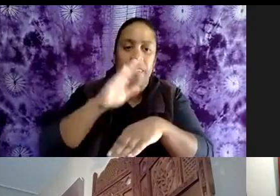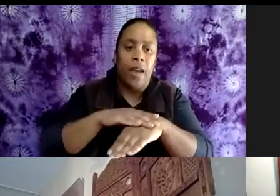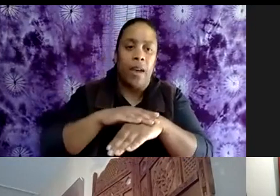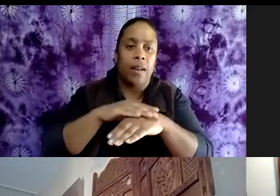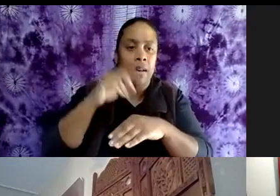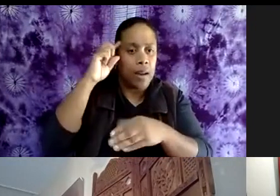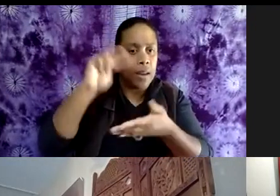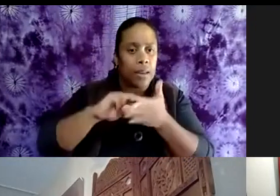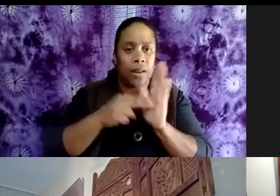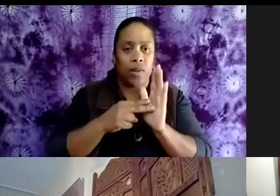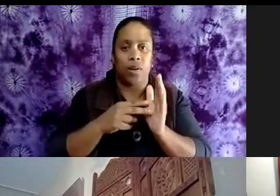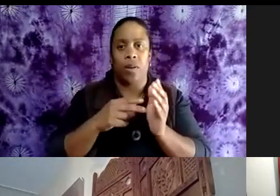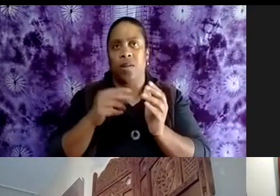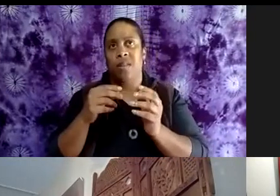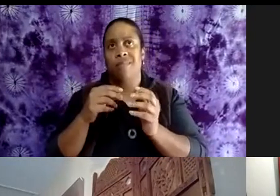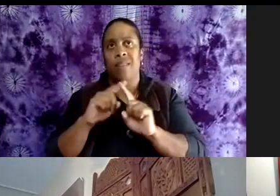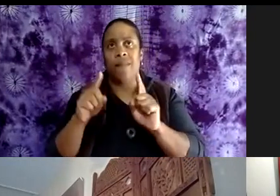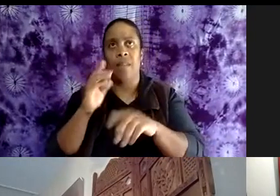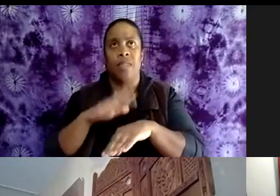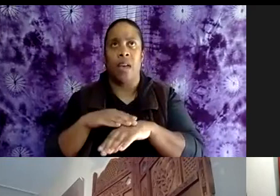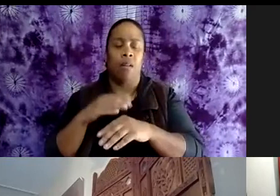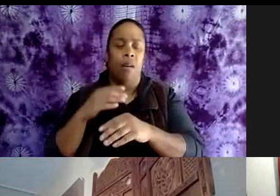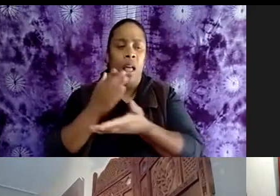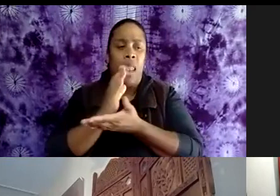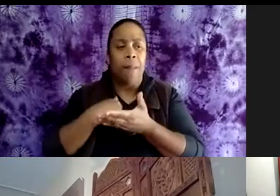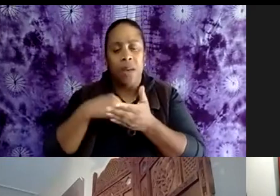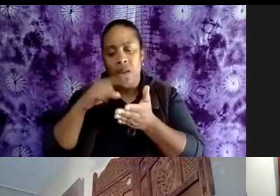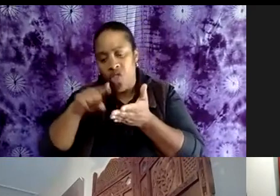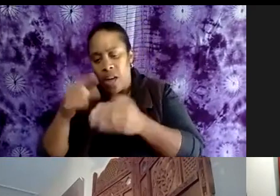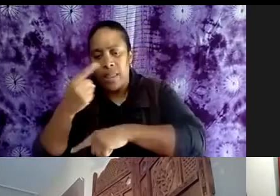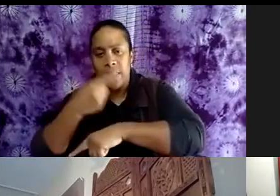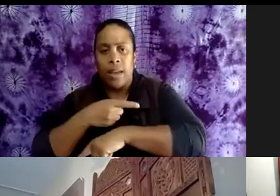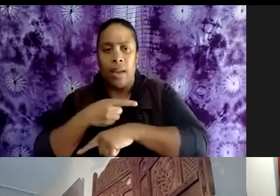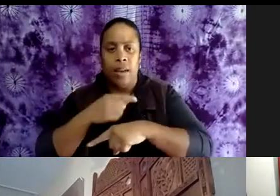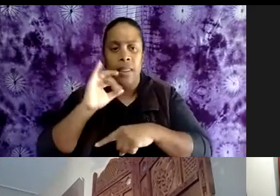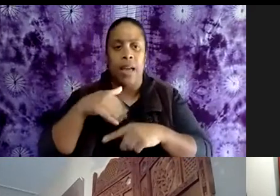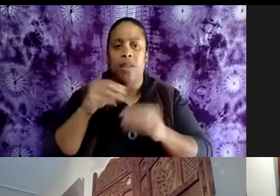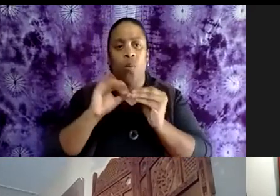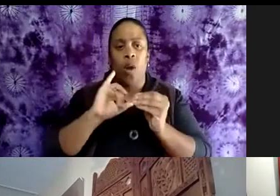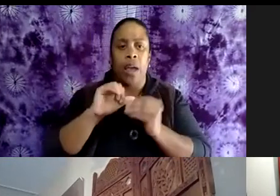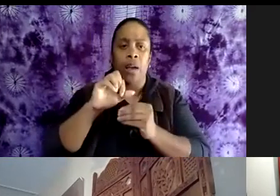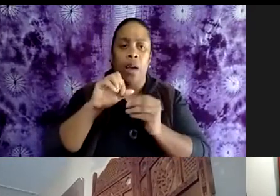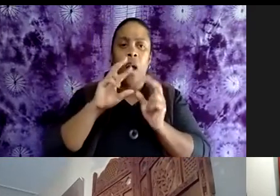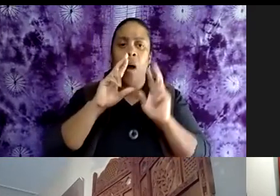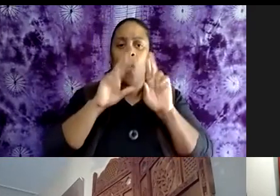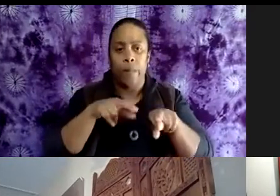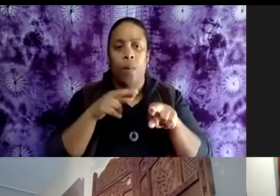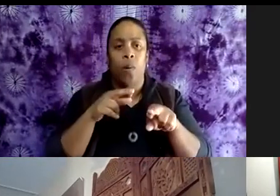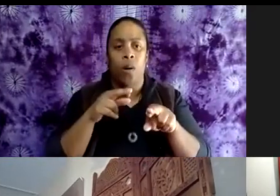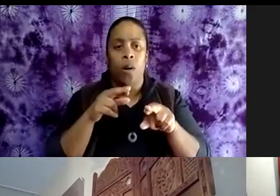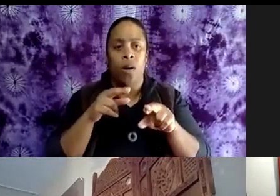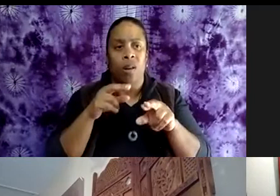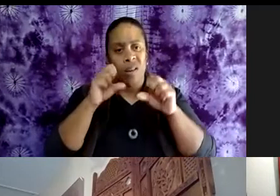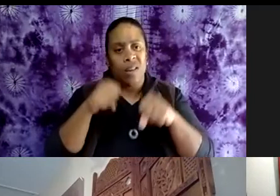let me check the day. Oh, okay, it's cold today, I'm going to be cold. That would be a report. And that's, we could call